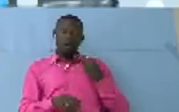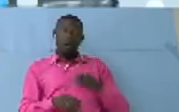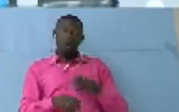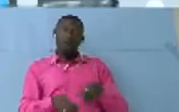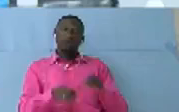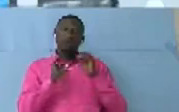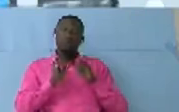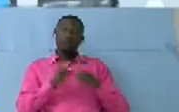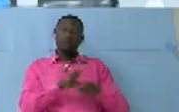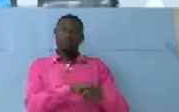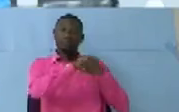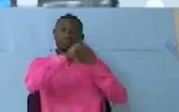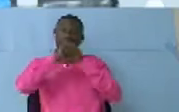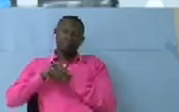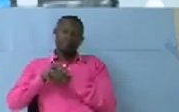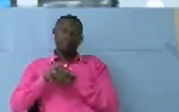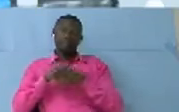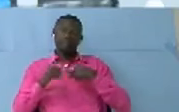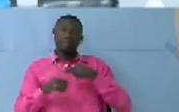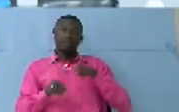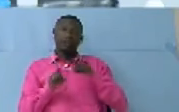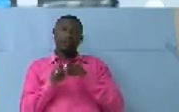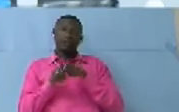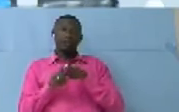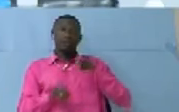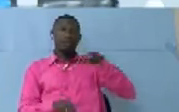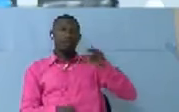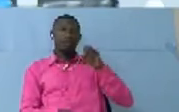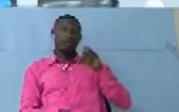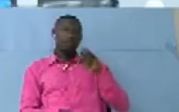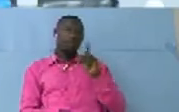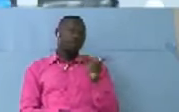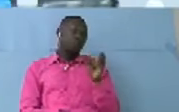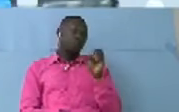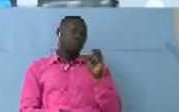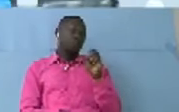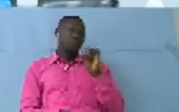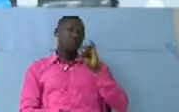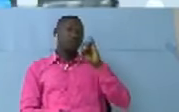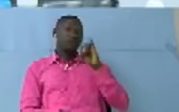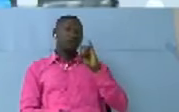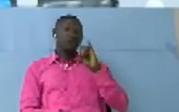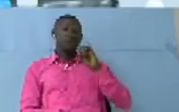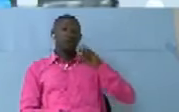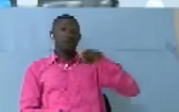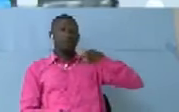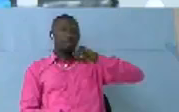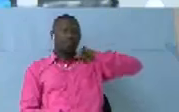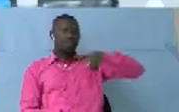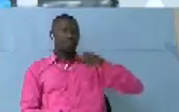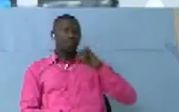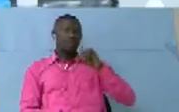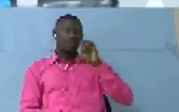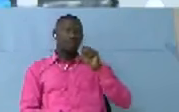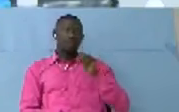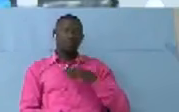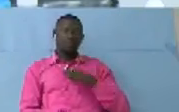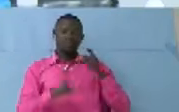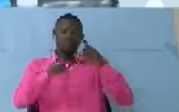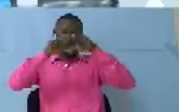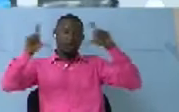how they picked me up. Nin nagoy ngay. And nagoy ngay. We need proper electoral reforms dialogue with the IEC, abana nyi. And the banner, which had